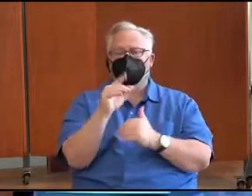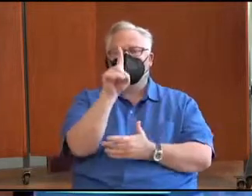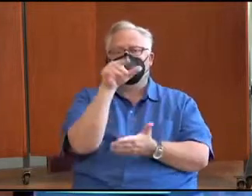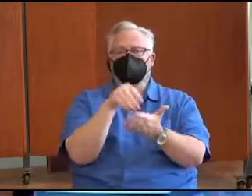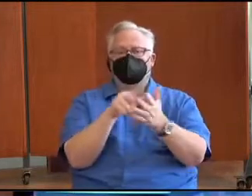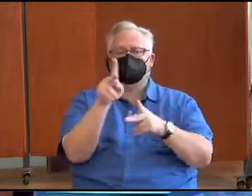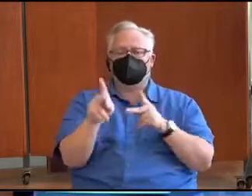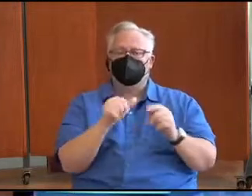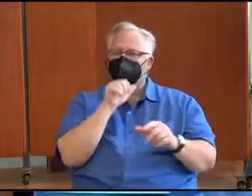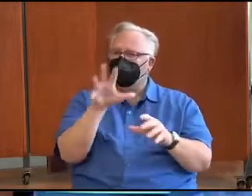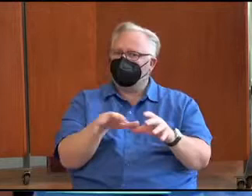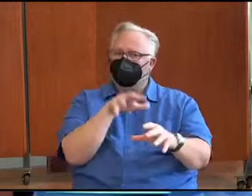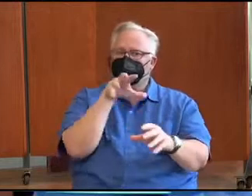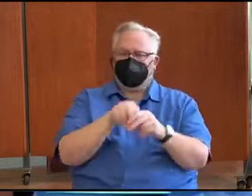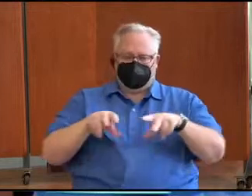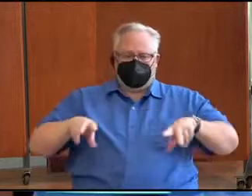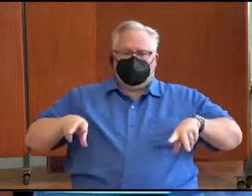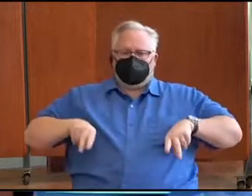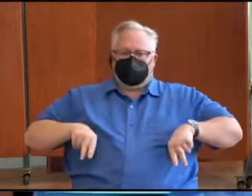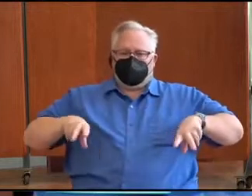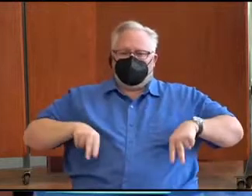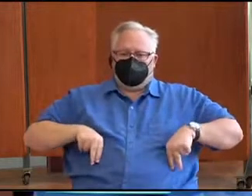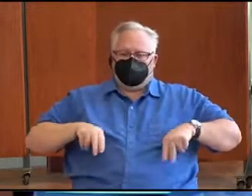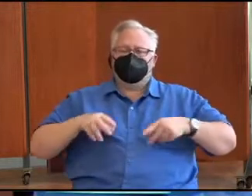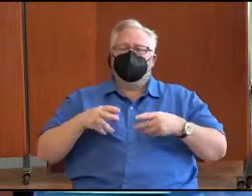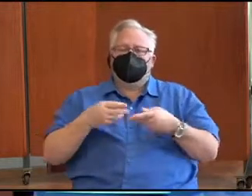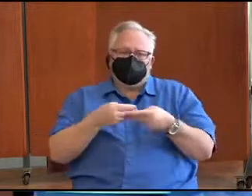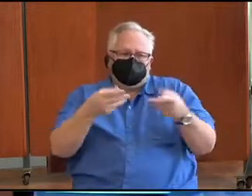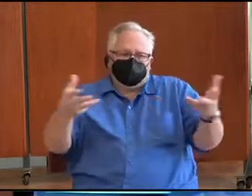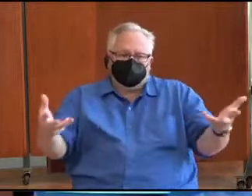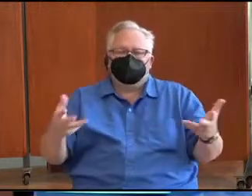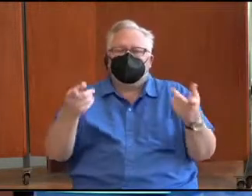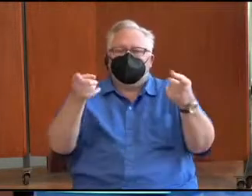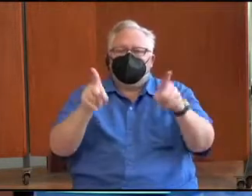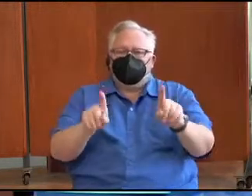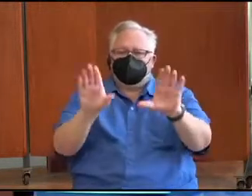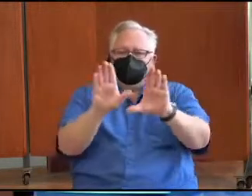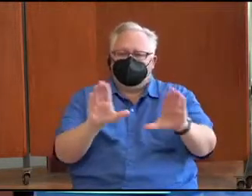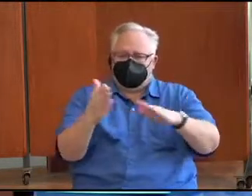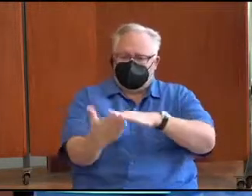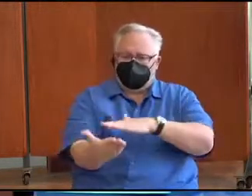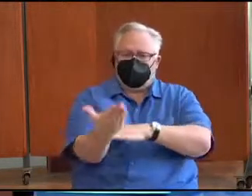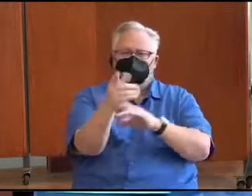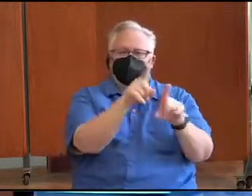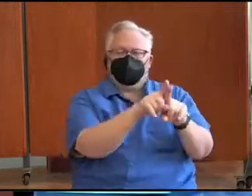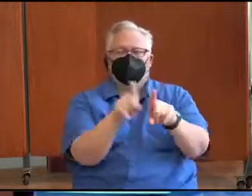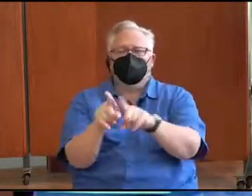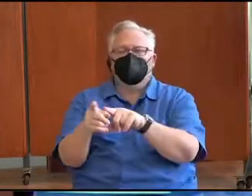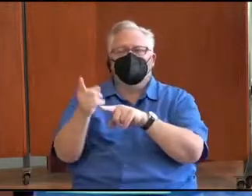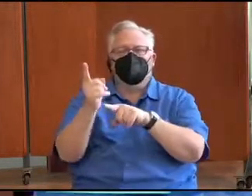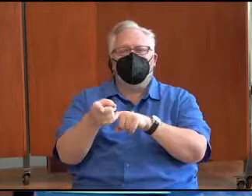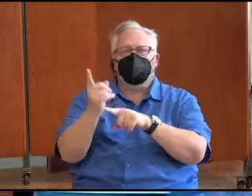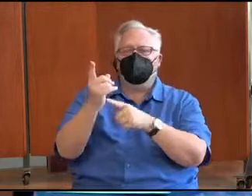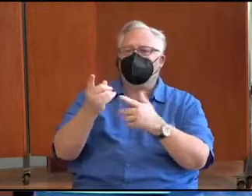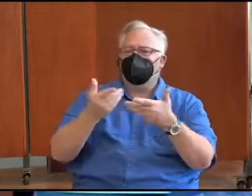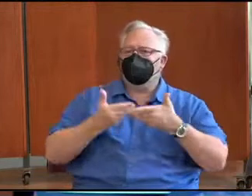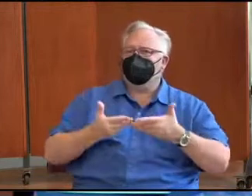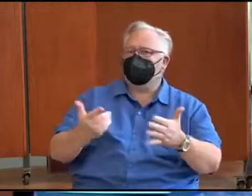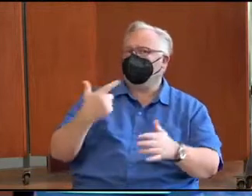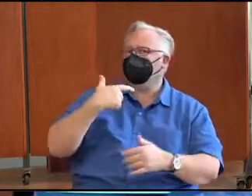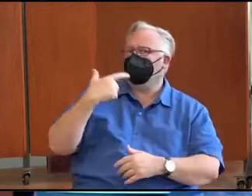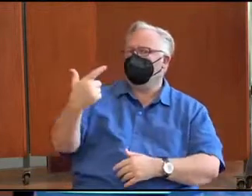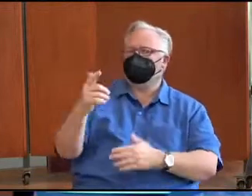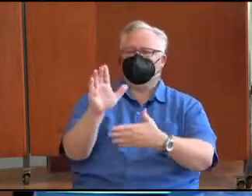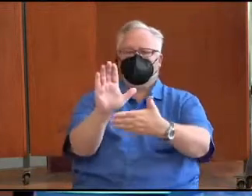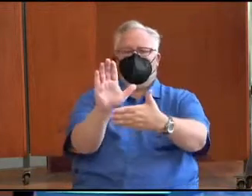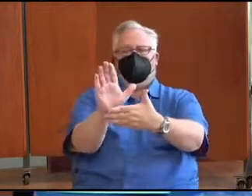our diaper distribution that also happens on Sunday morning. I'd like to take this moment to invite you to watch a video, an interview with